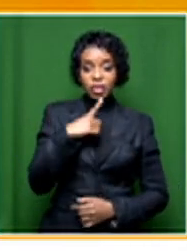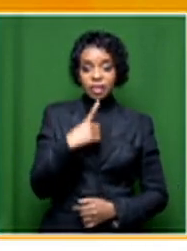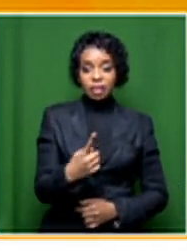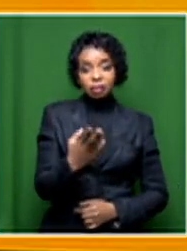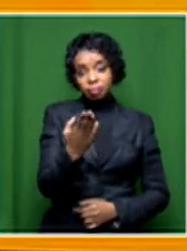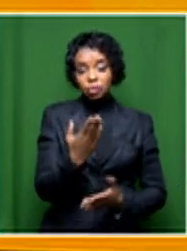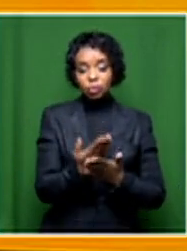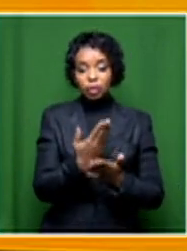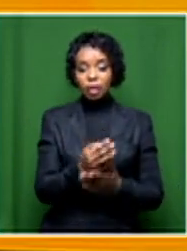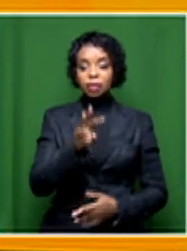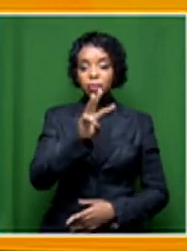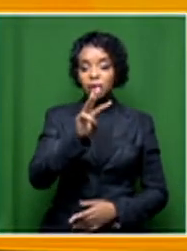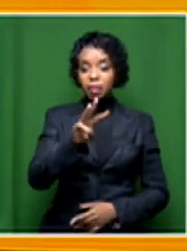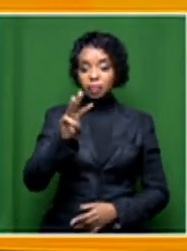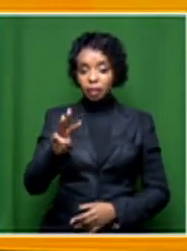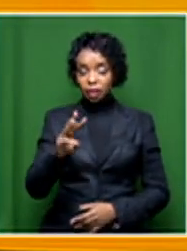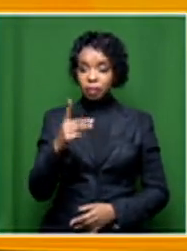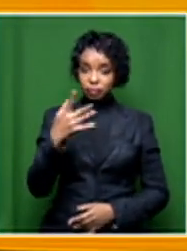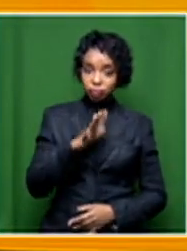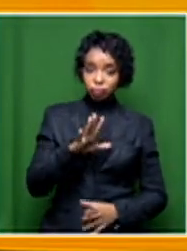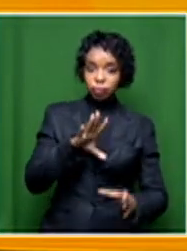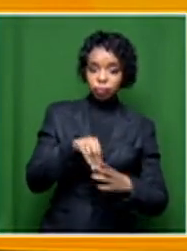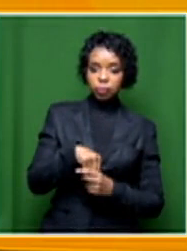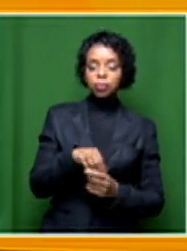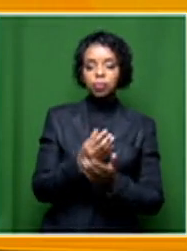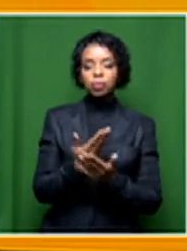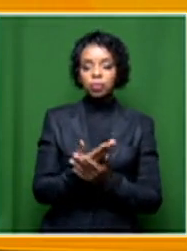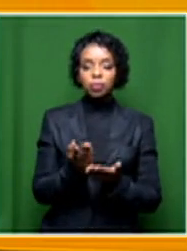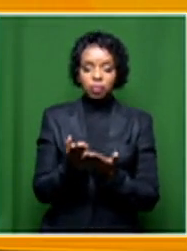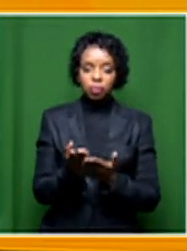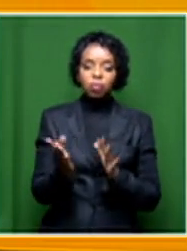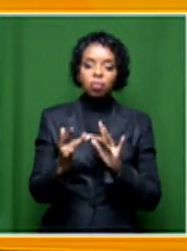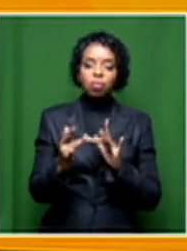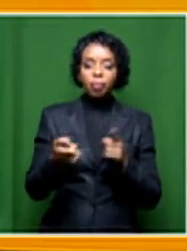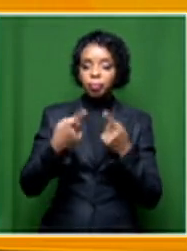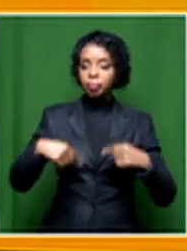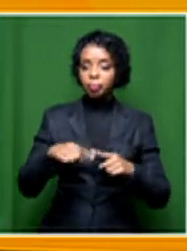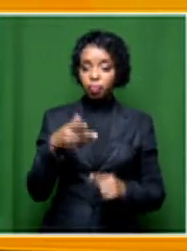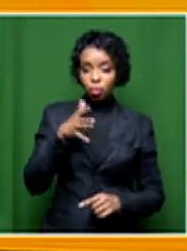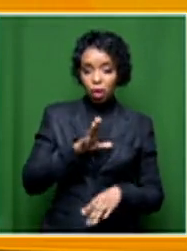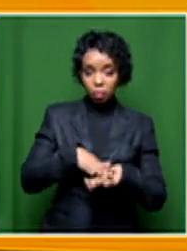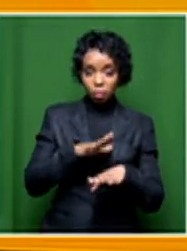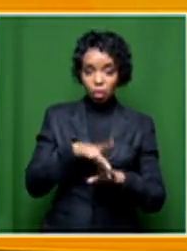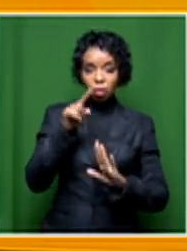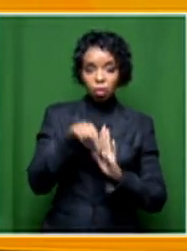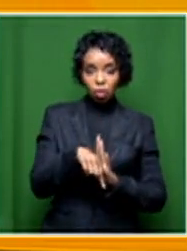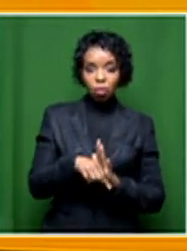go onto the website if you'd like to get involved in any meaningful way. Get in touch with us if you need further details on this. Let's take